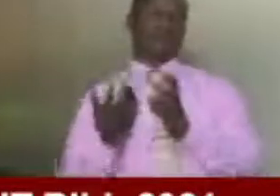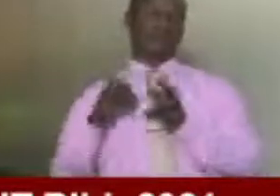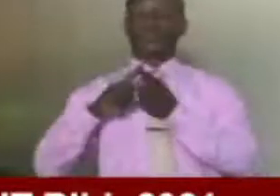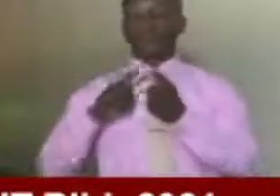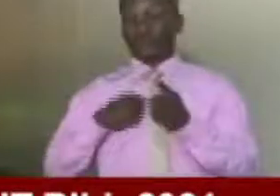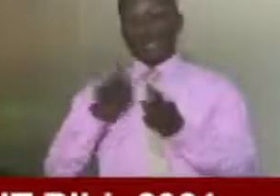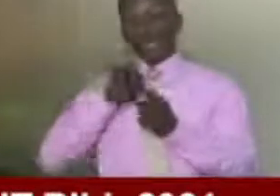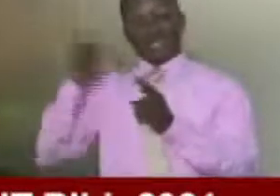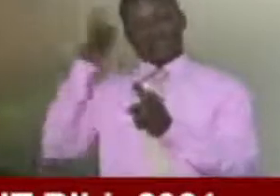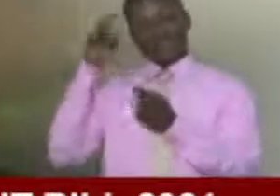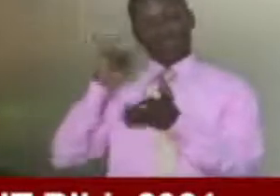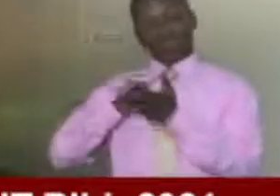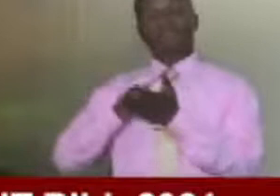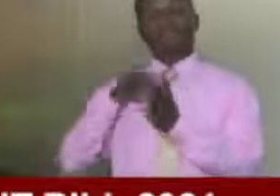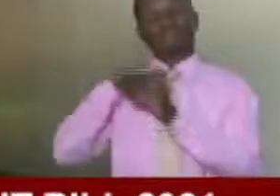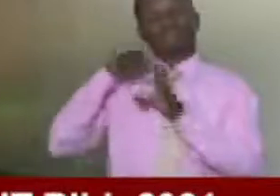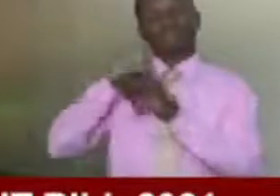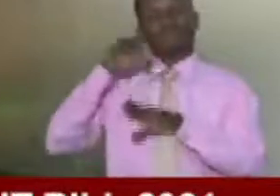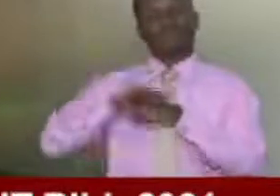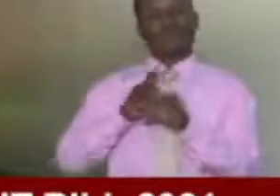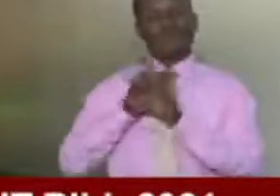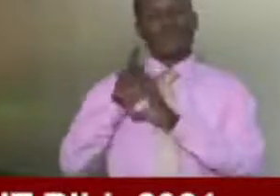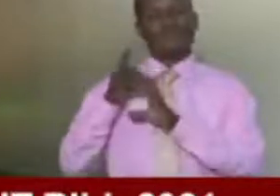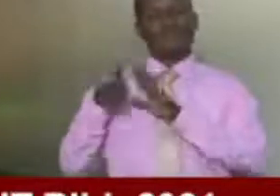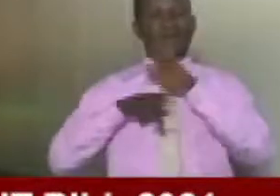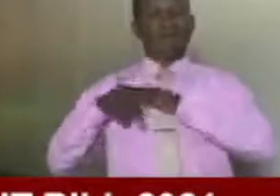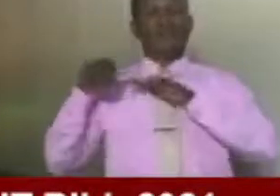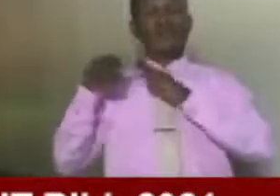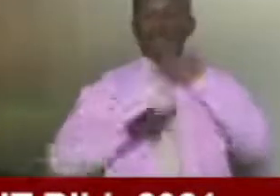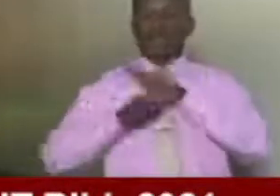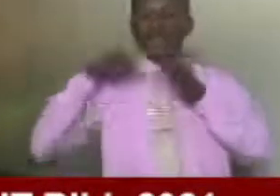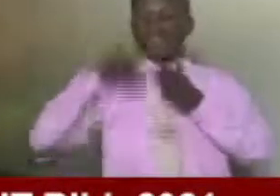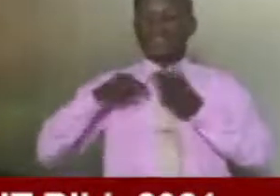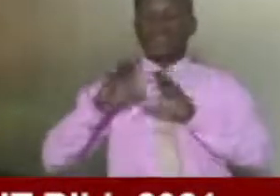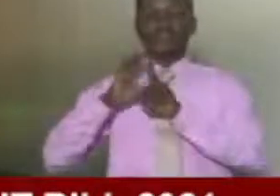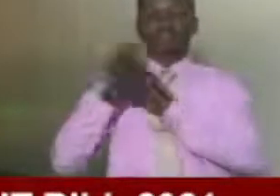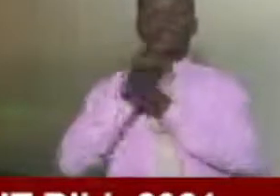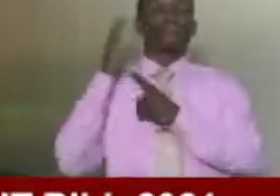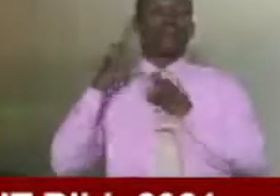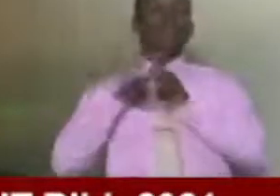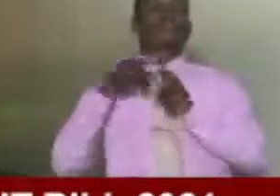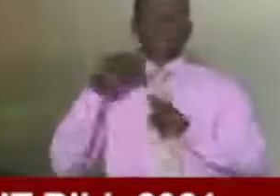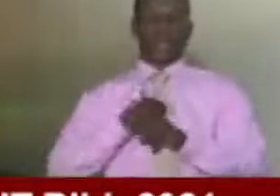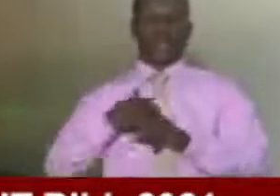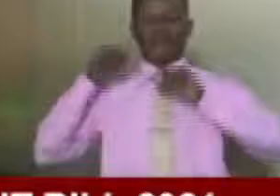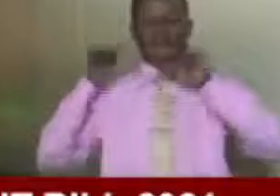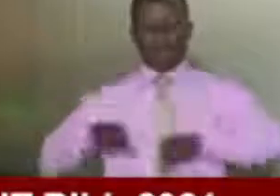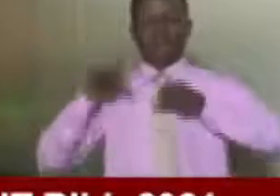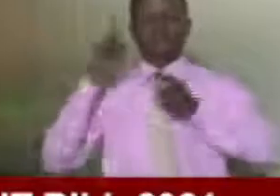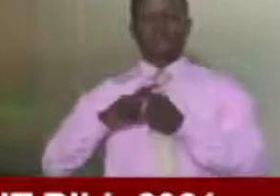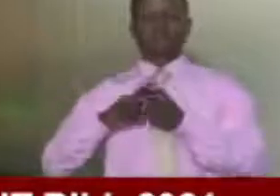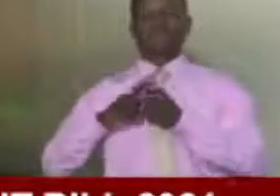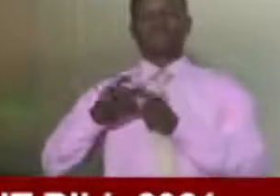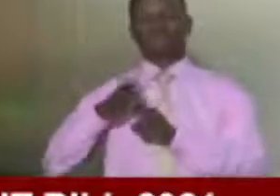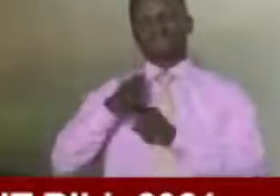that manipulates indirect primaries under the present conditions will also have the capacity to manipulate direct